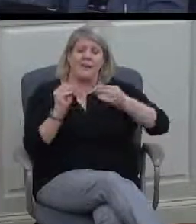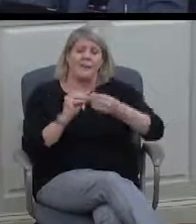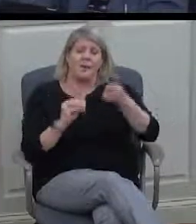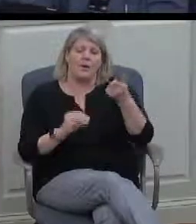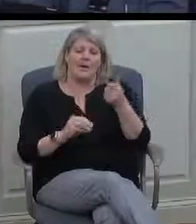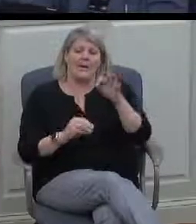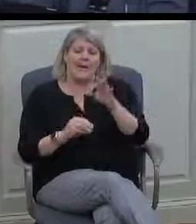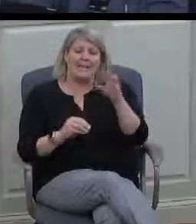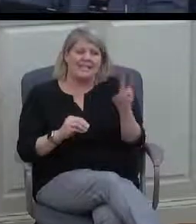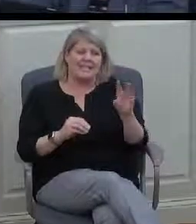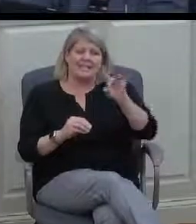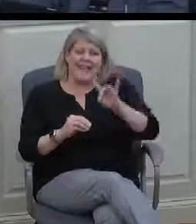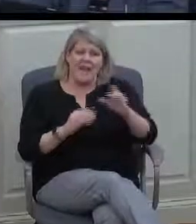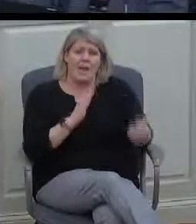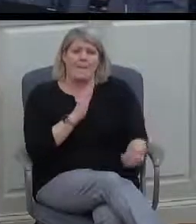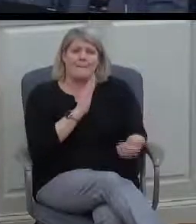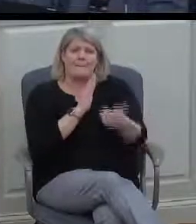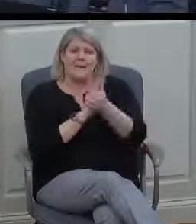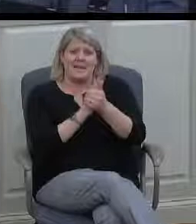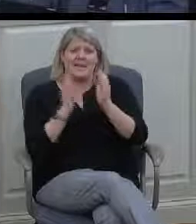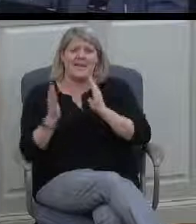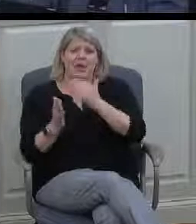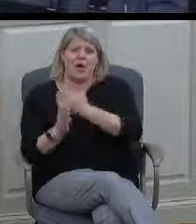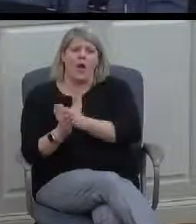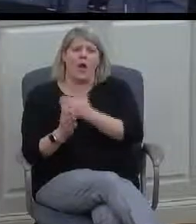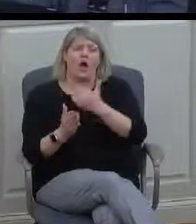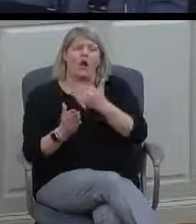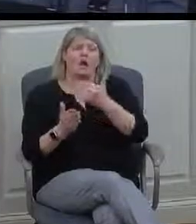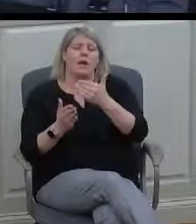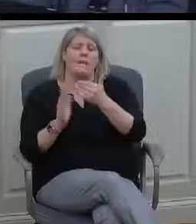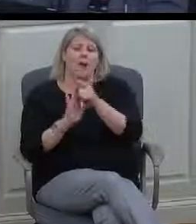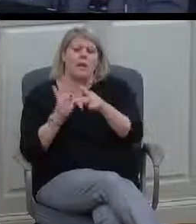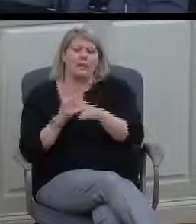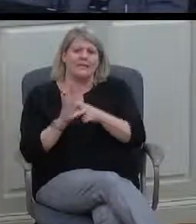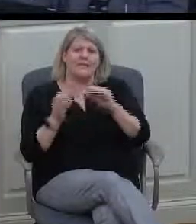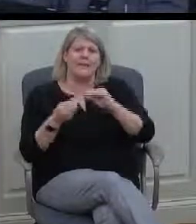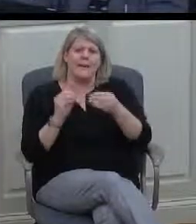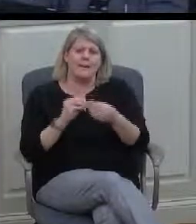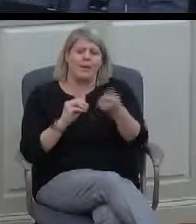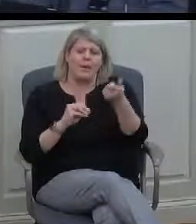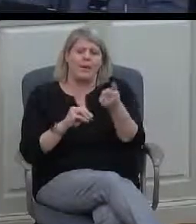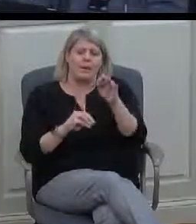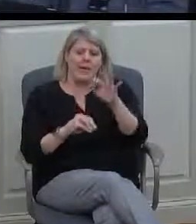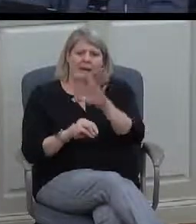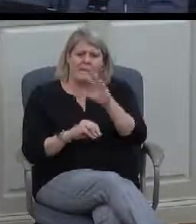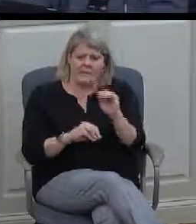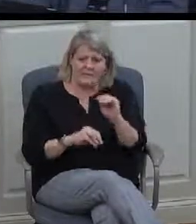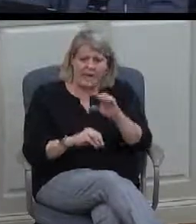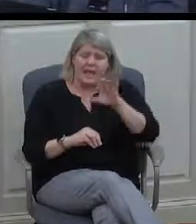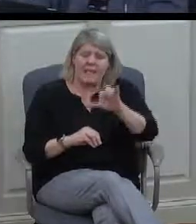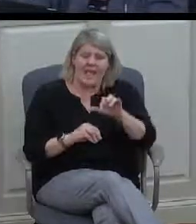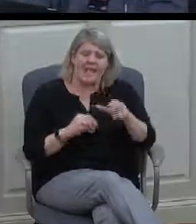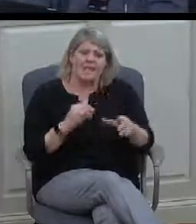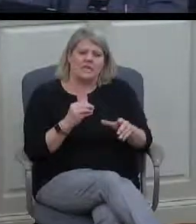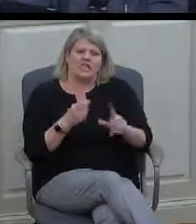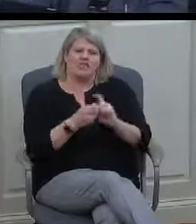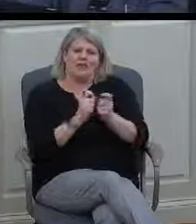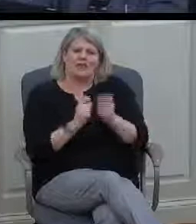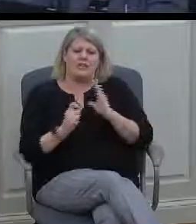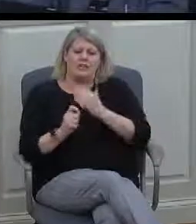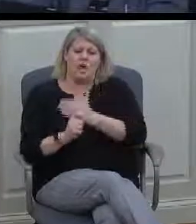1968, an ordinance amending a portion of ordinance number 1950, which established the City of Danville, Kentucky annual budget for the fiscal